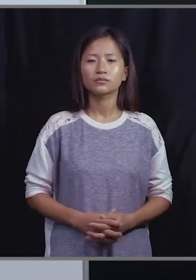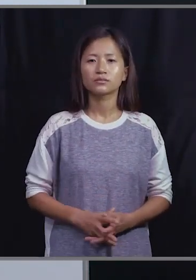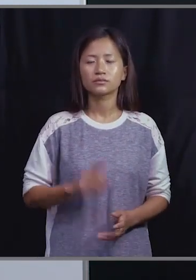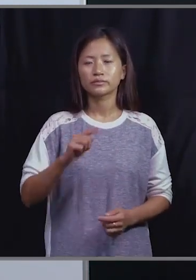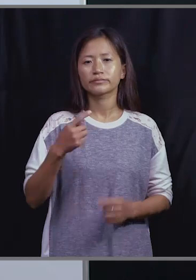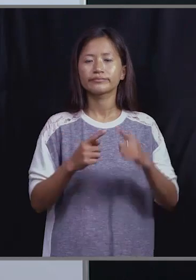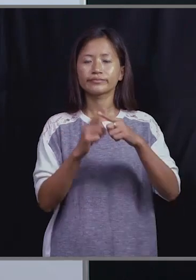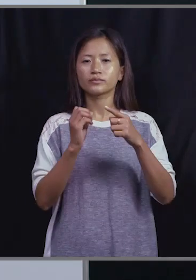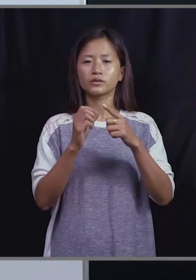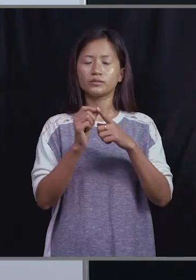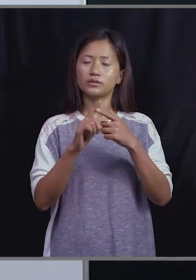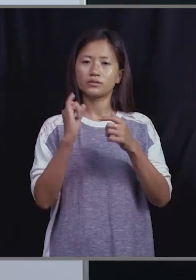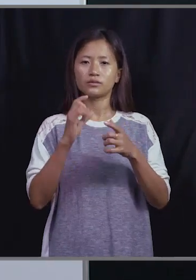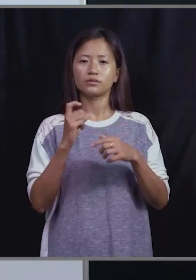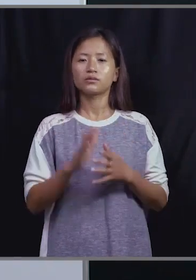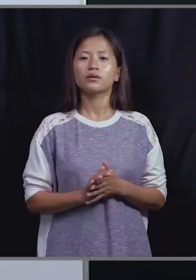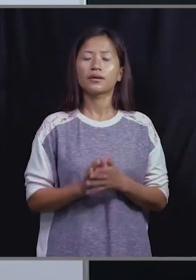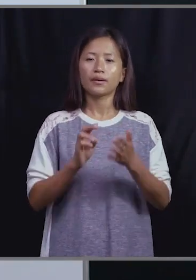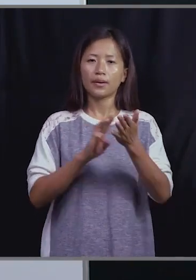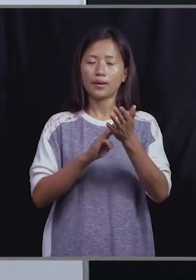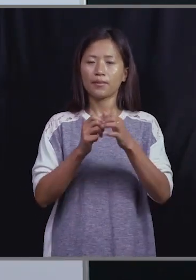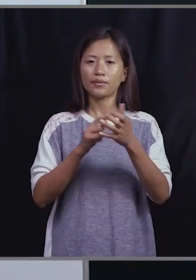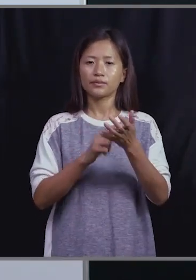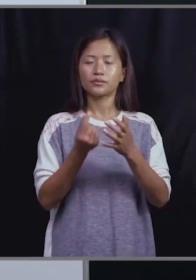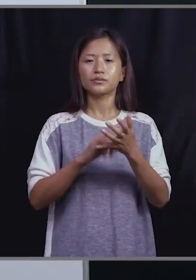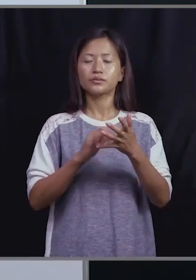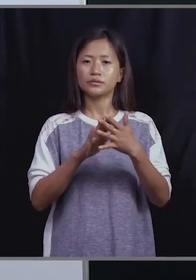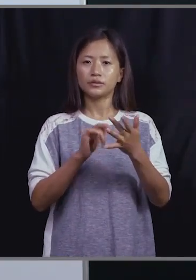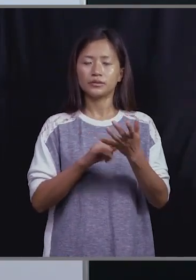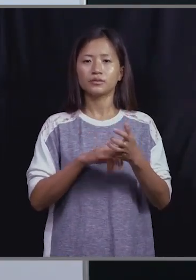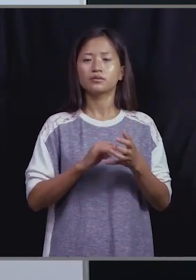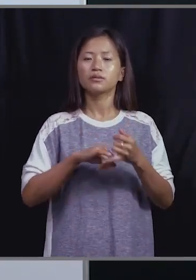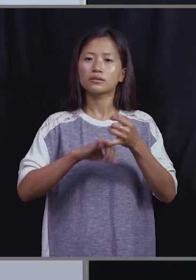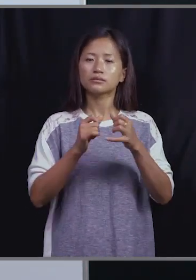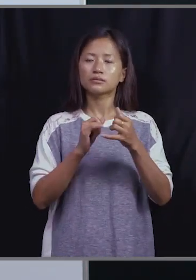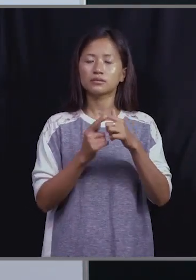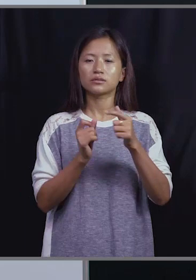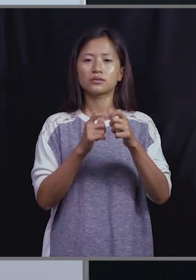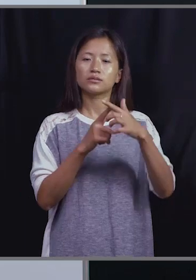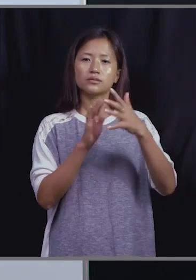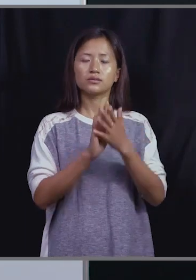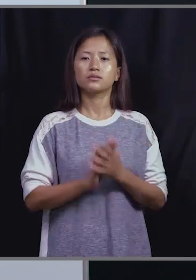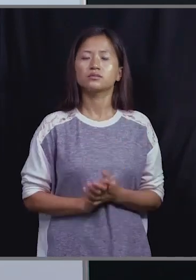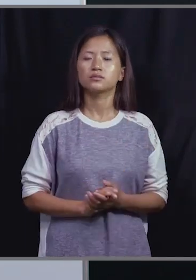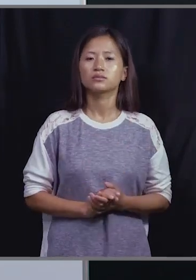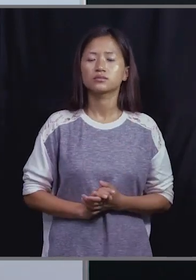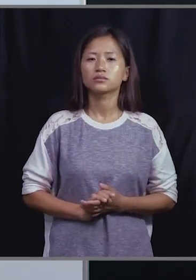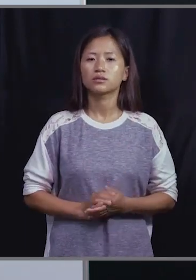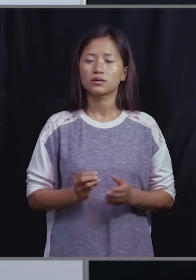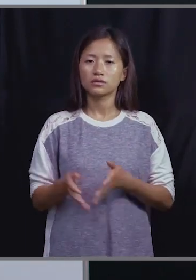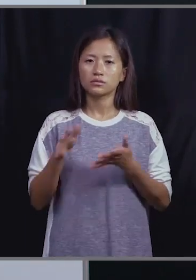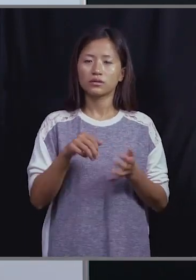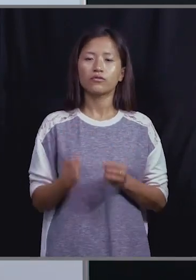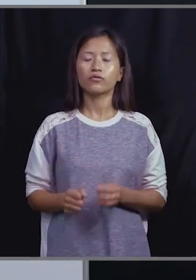Our next topic is on many new states. Okay, in the last point we have seen in the downfall